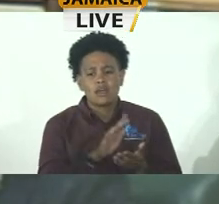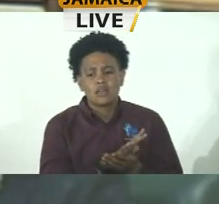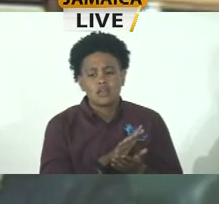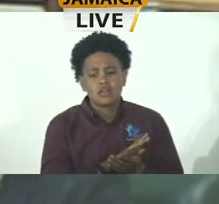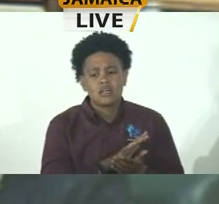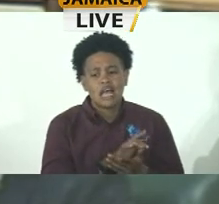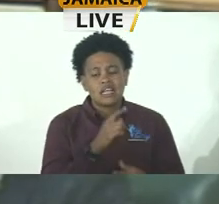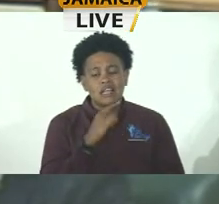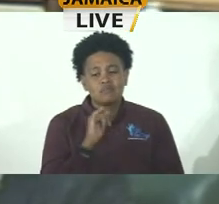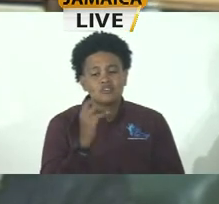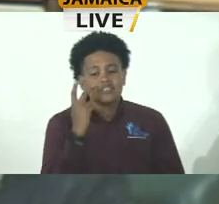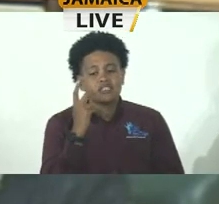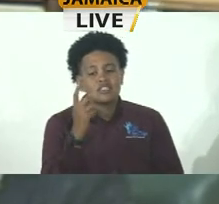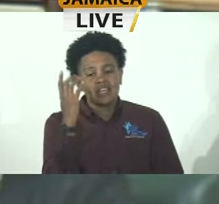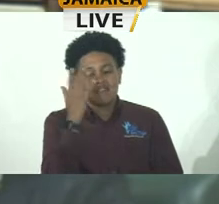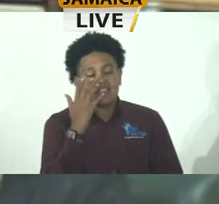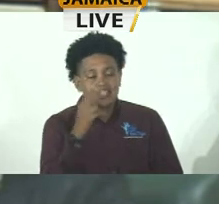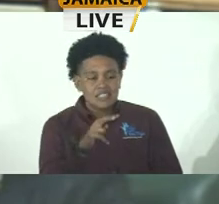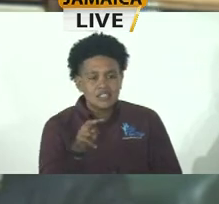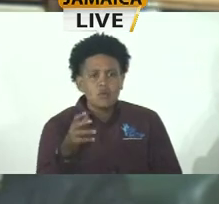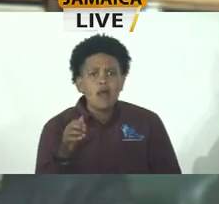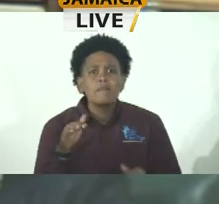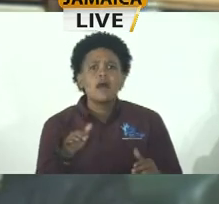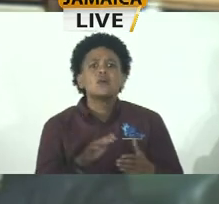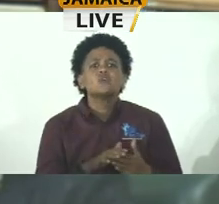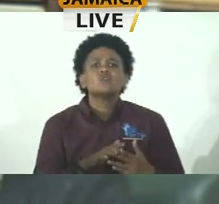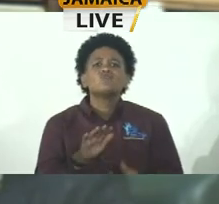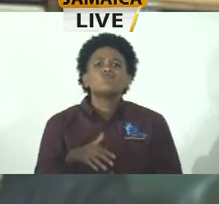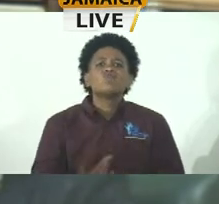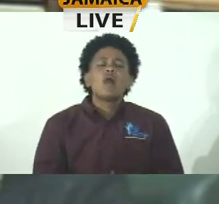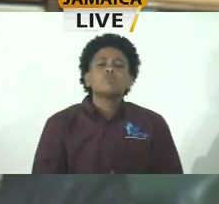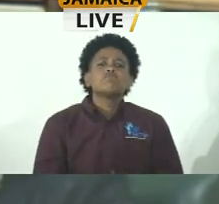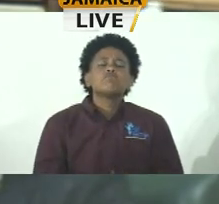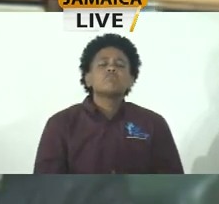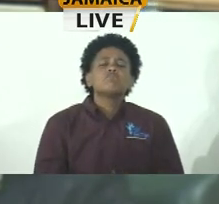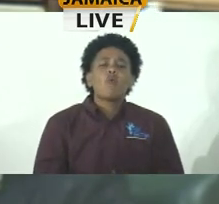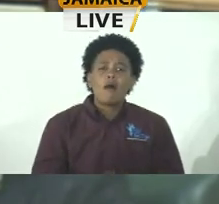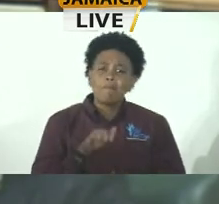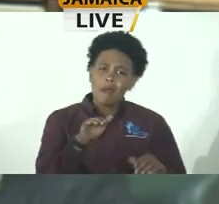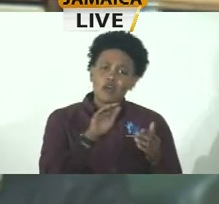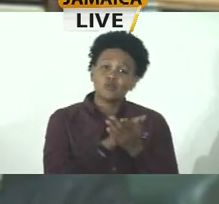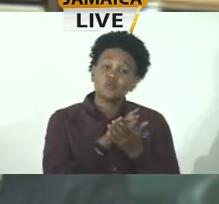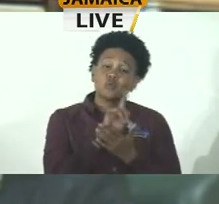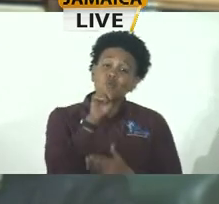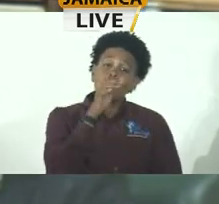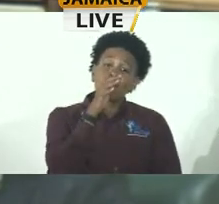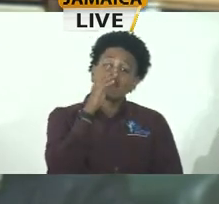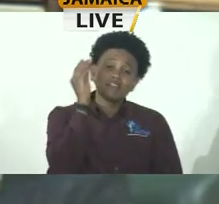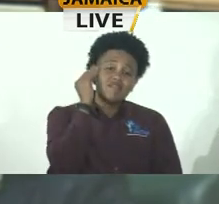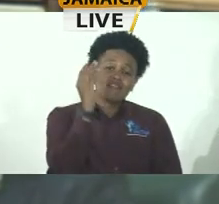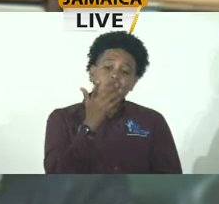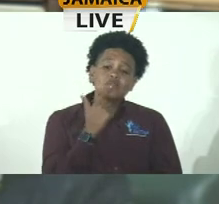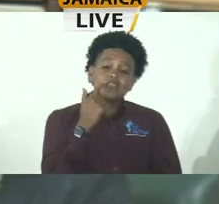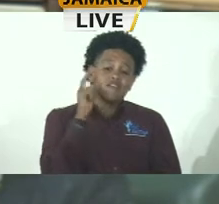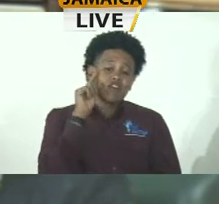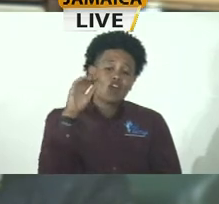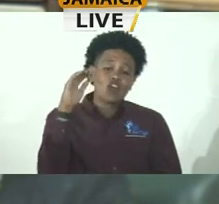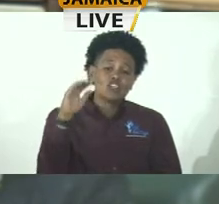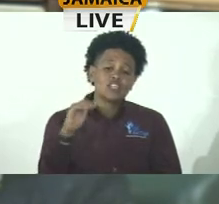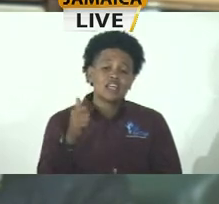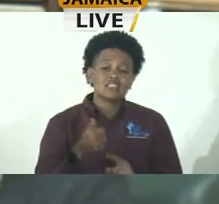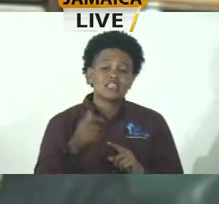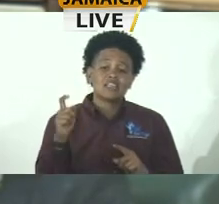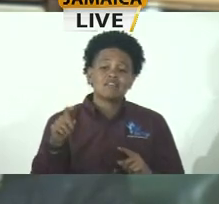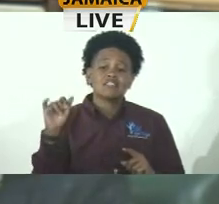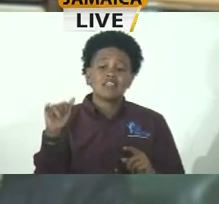and i'm just seeing on their faces the great distress one mother pointed out that uh for her child she has to